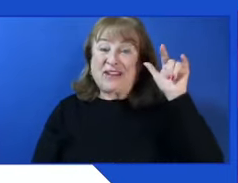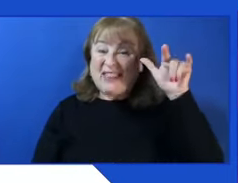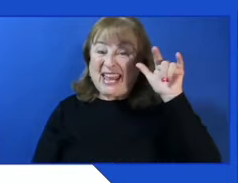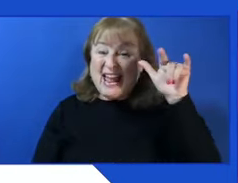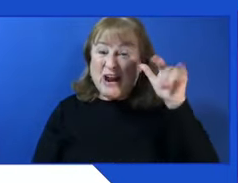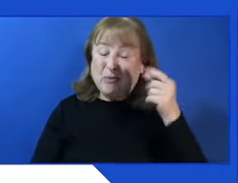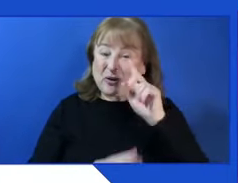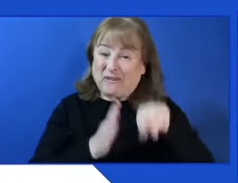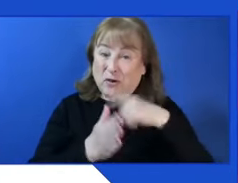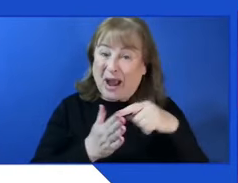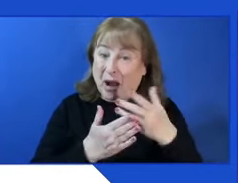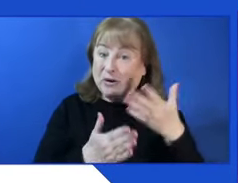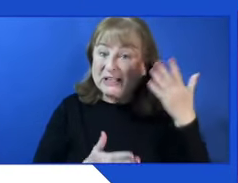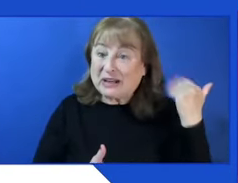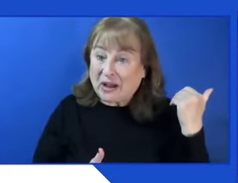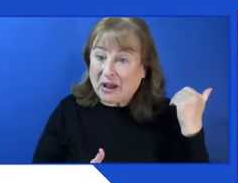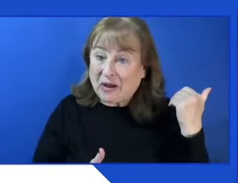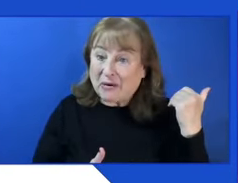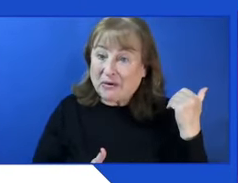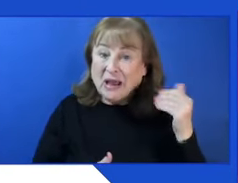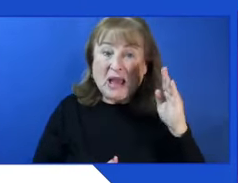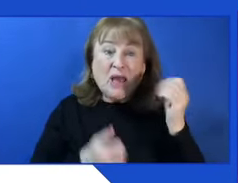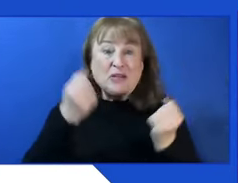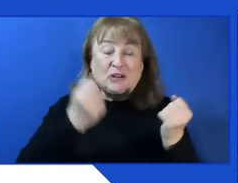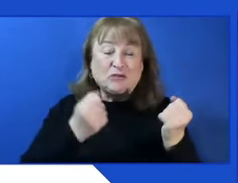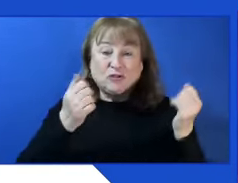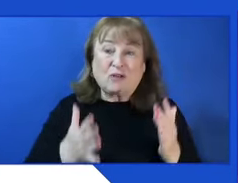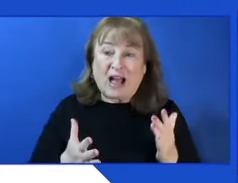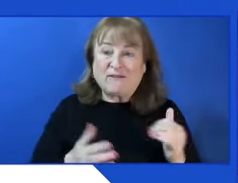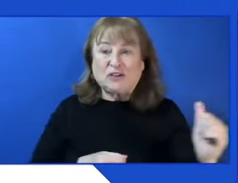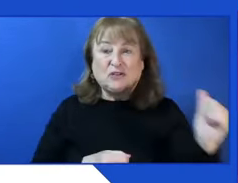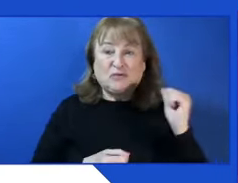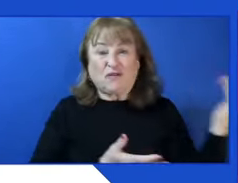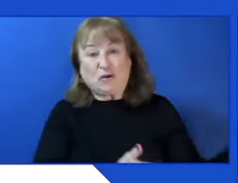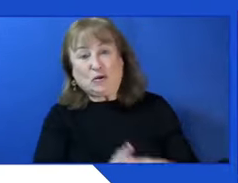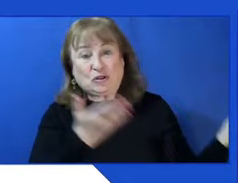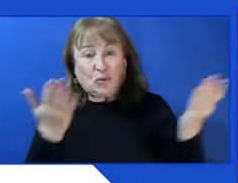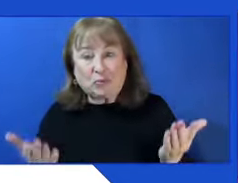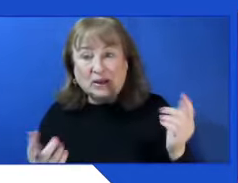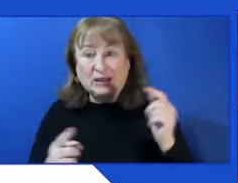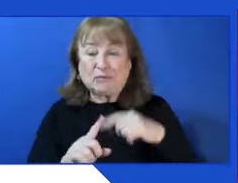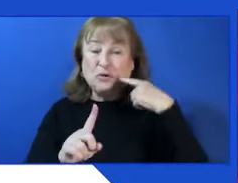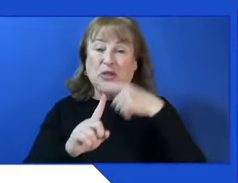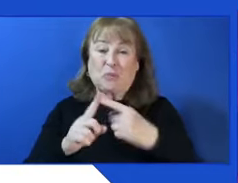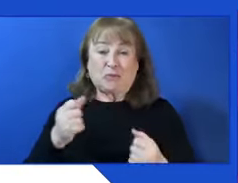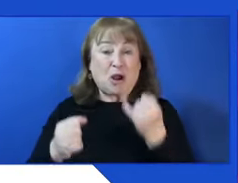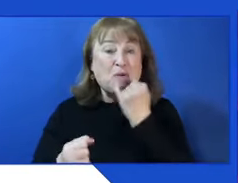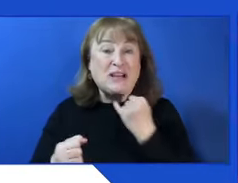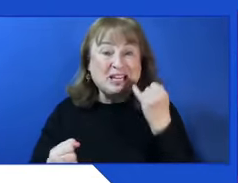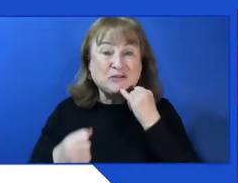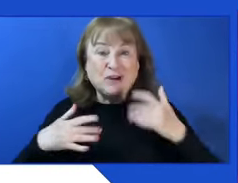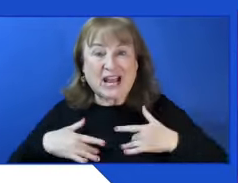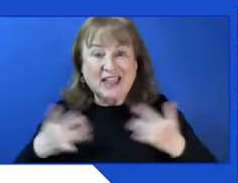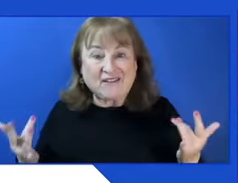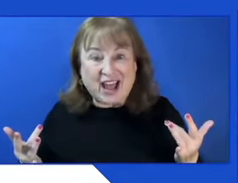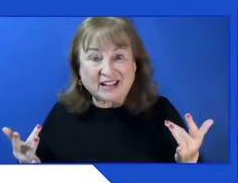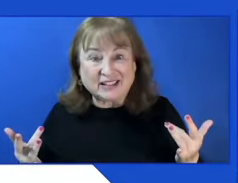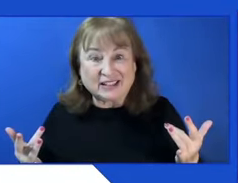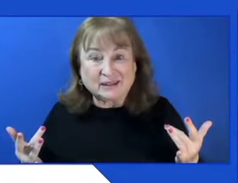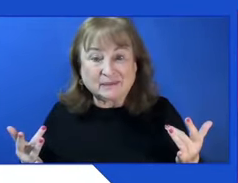few hours ago, whose bus drivers refused to take them to a pro-Israel event.